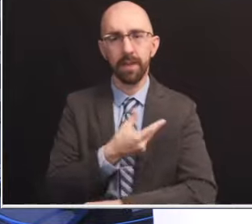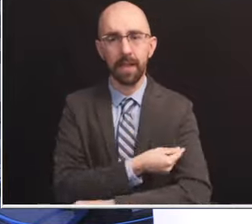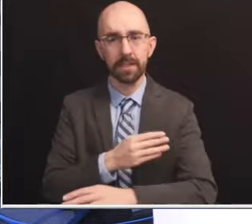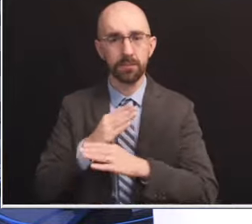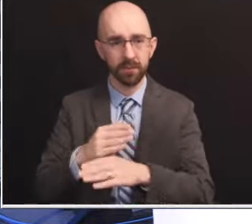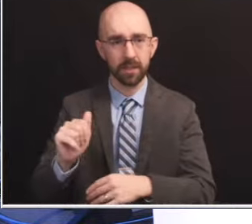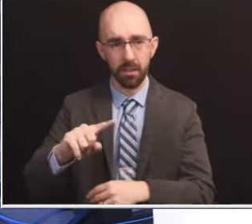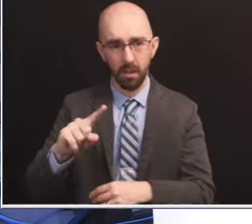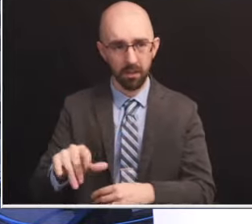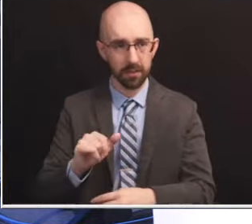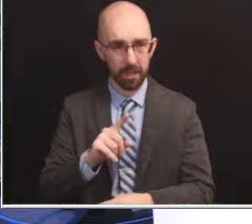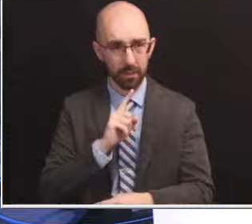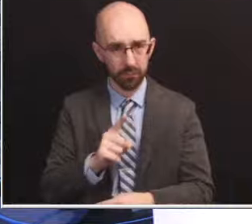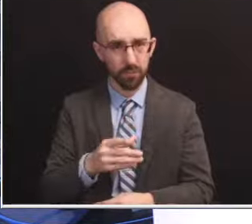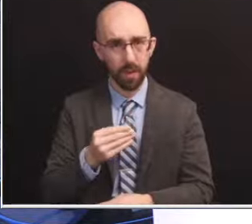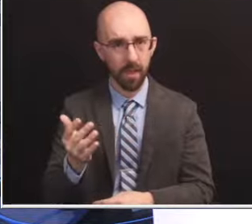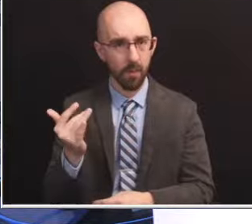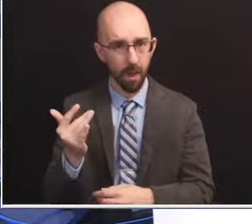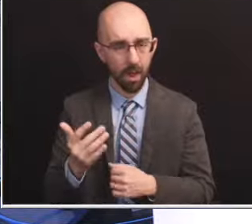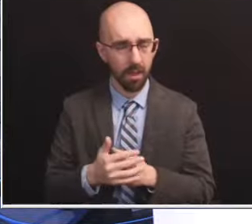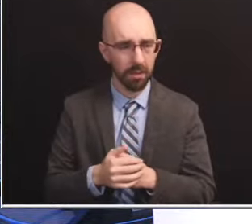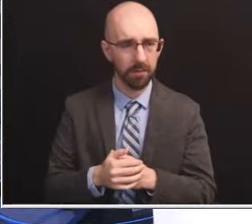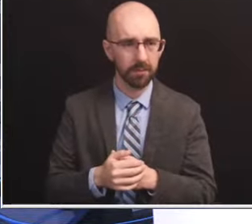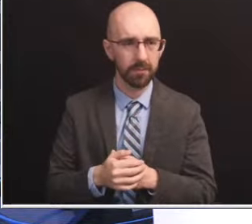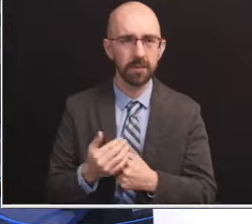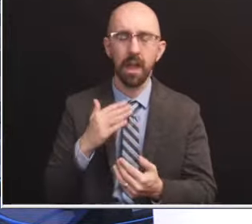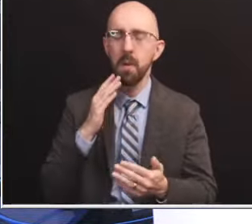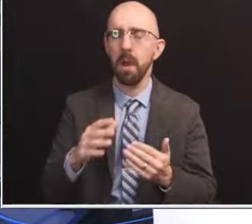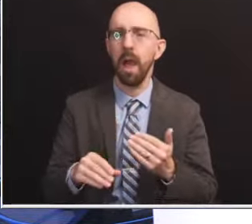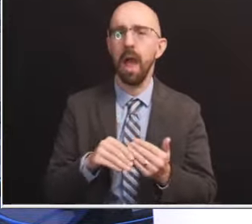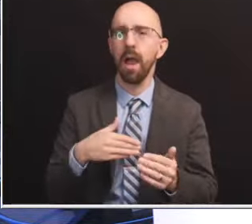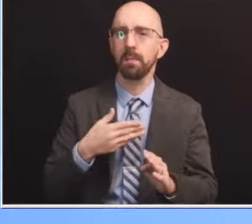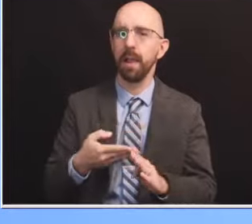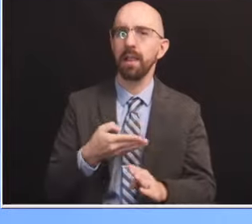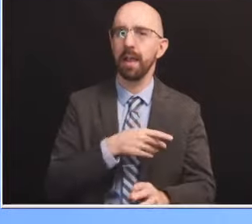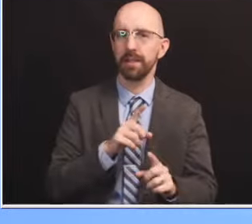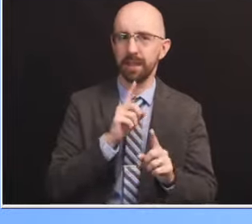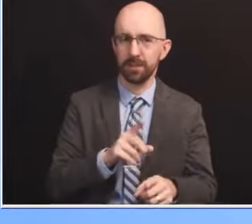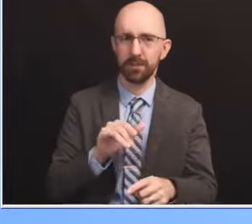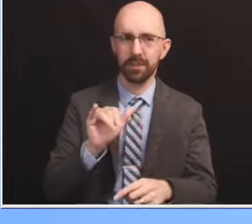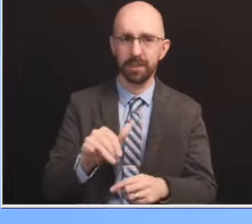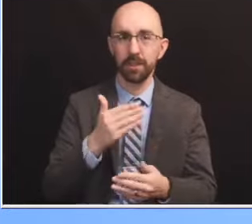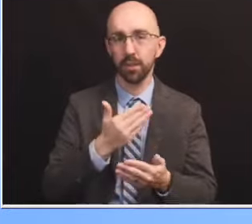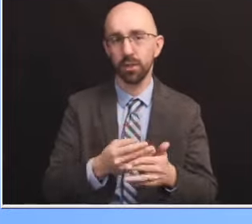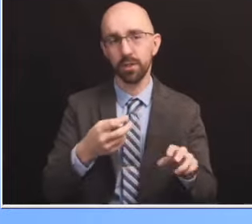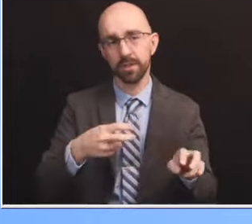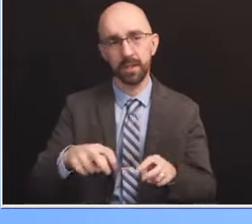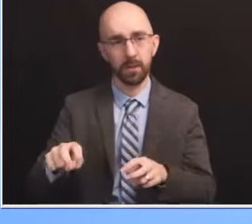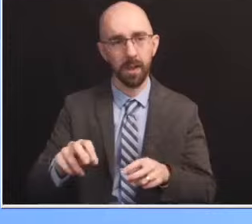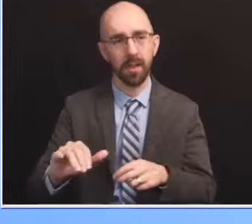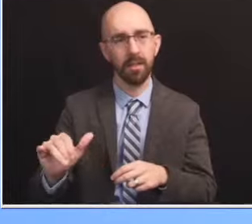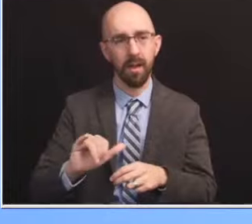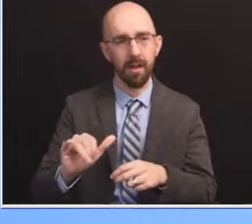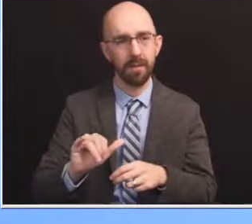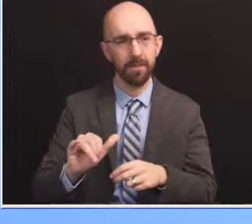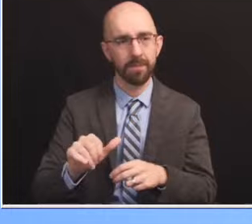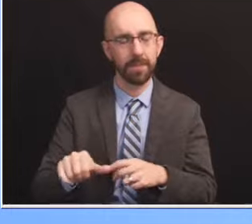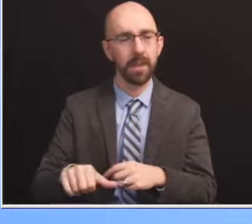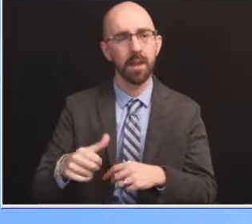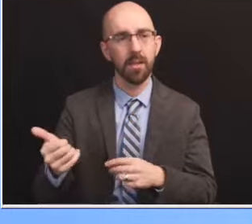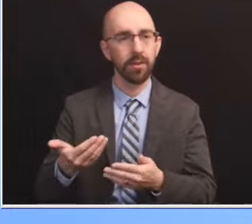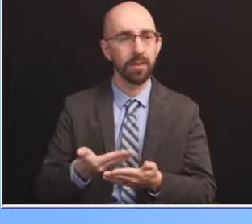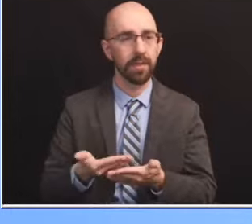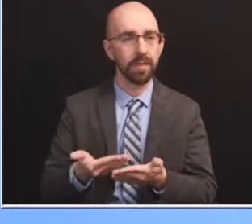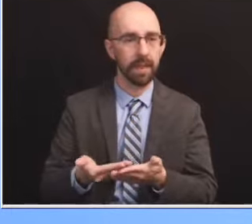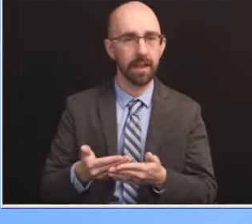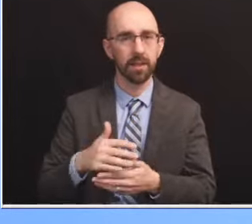and why? Dr. Townley? I'll add to my last answer. So that's a good segue of, it's like, that's another thing, a stressor